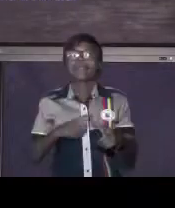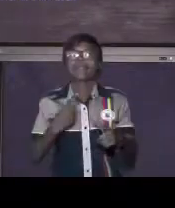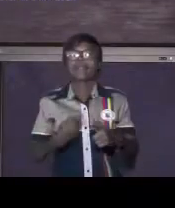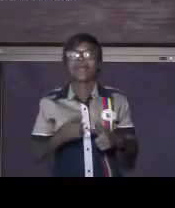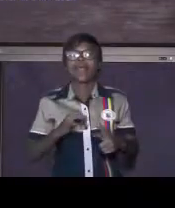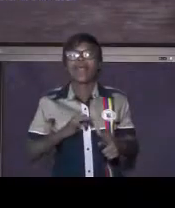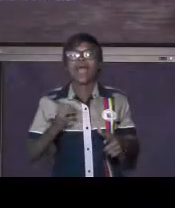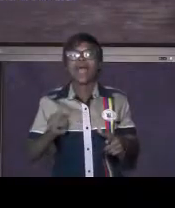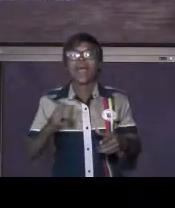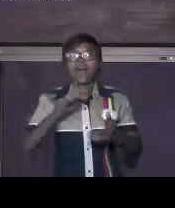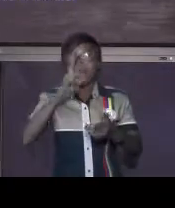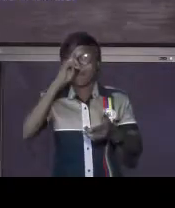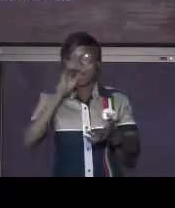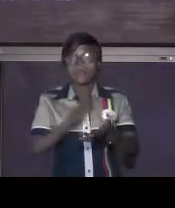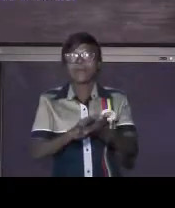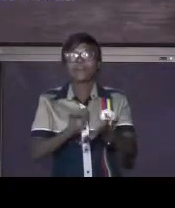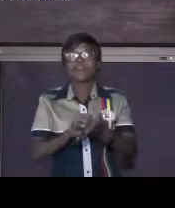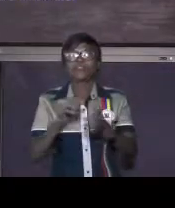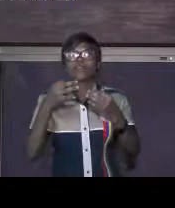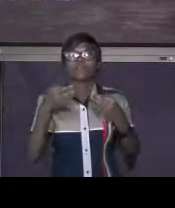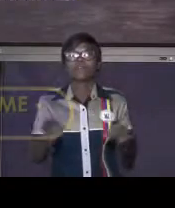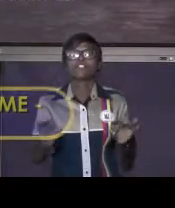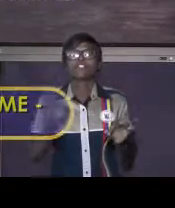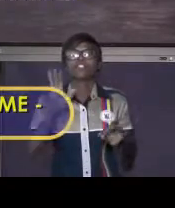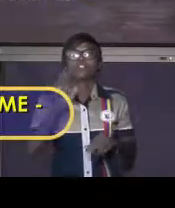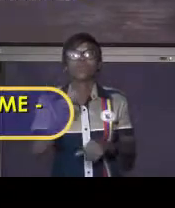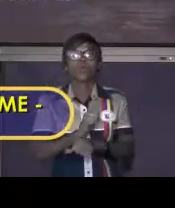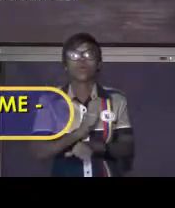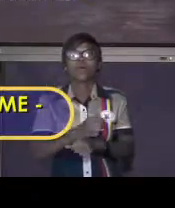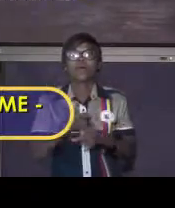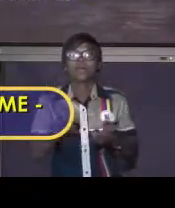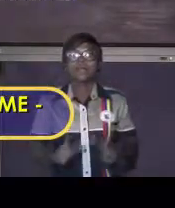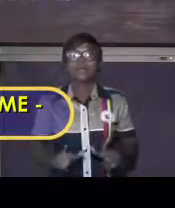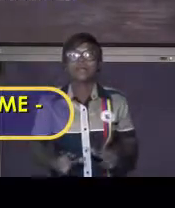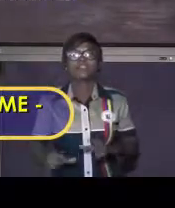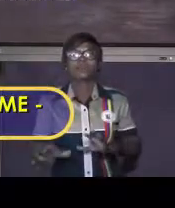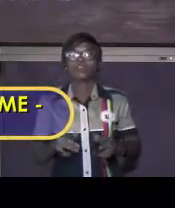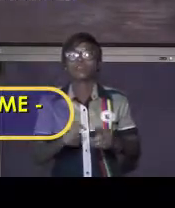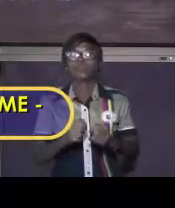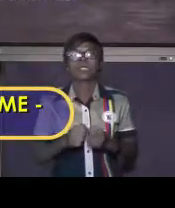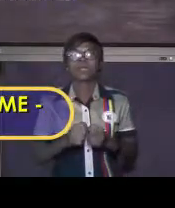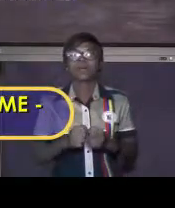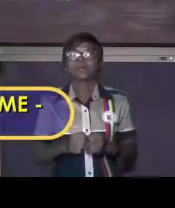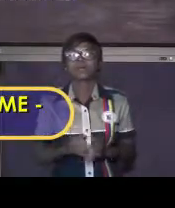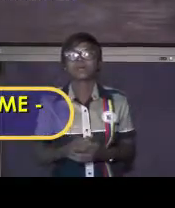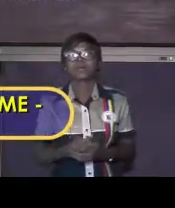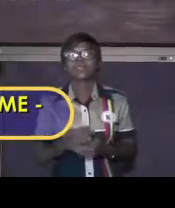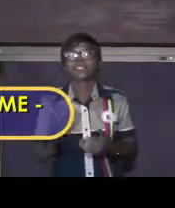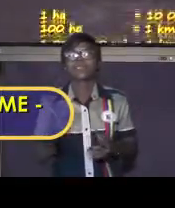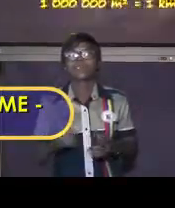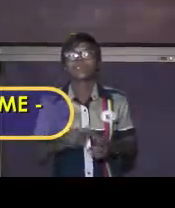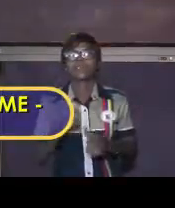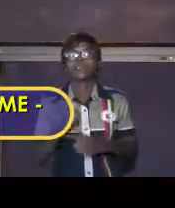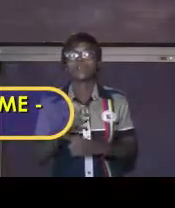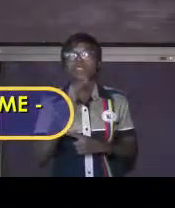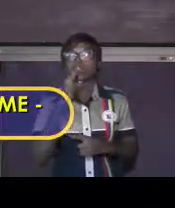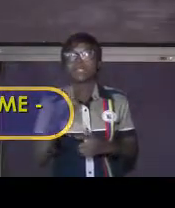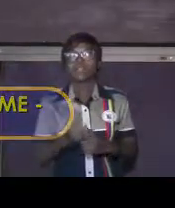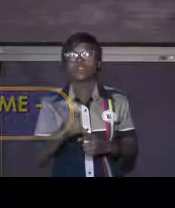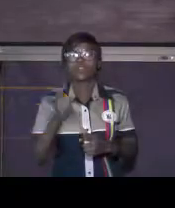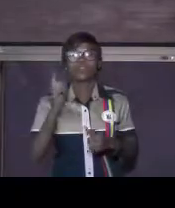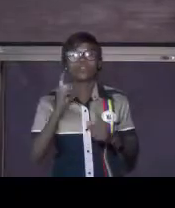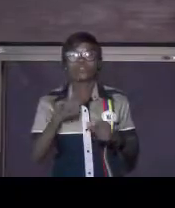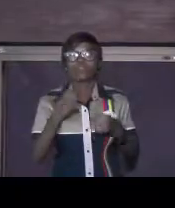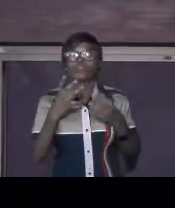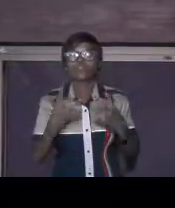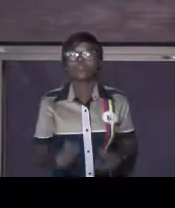Alrighty then, I believe that you are done working. Let's now run through it together. The first one says we